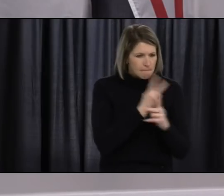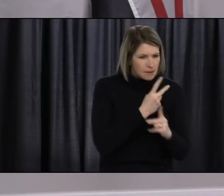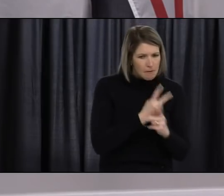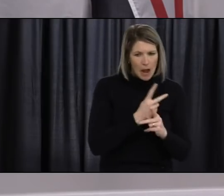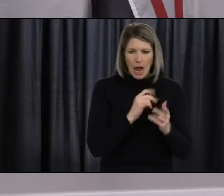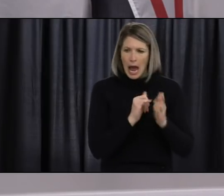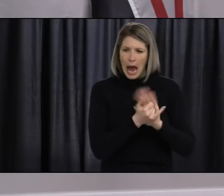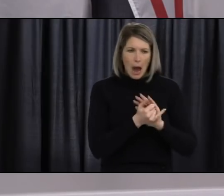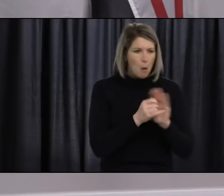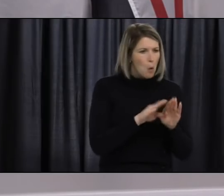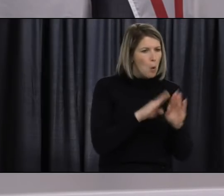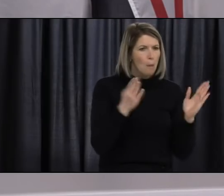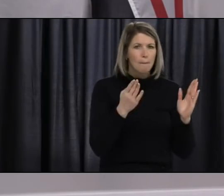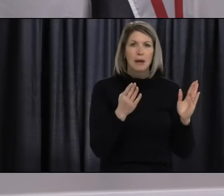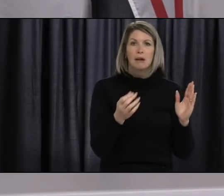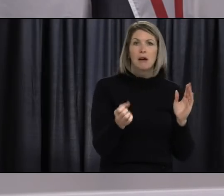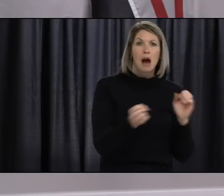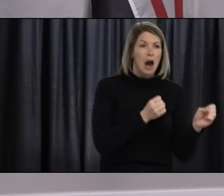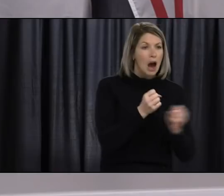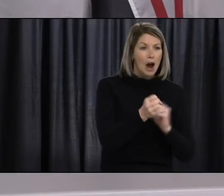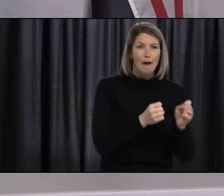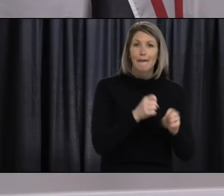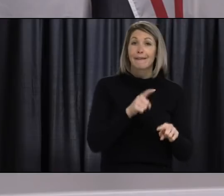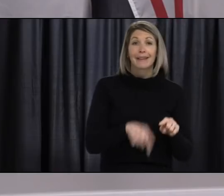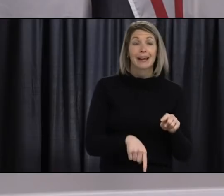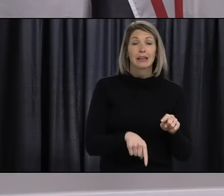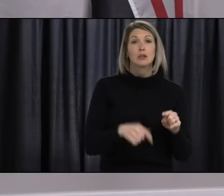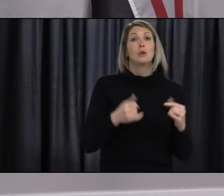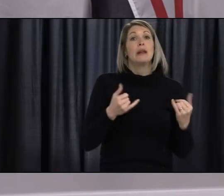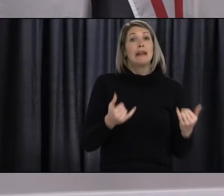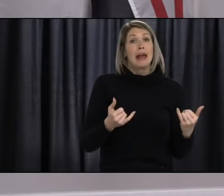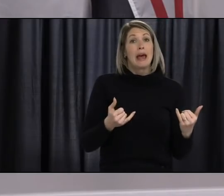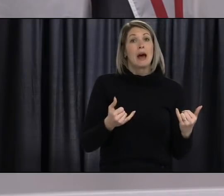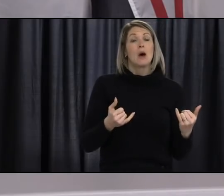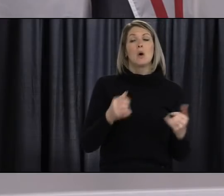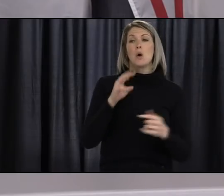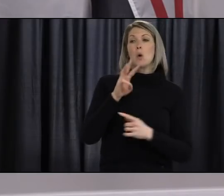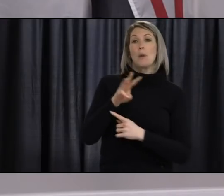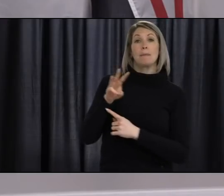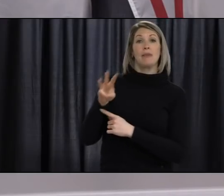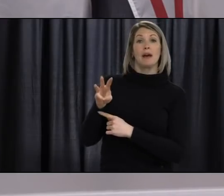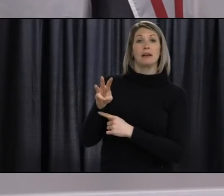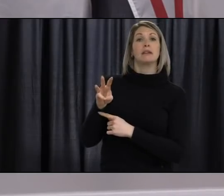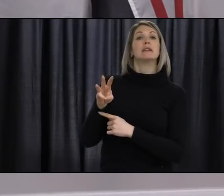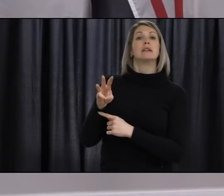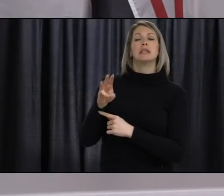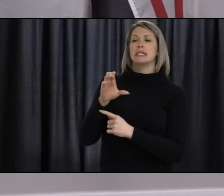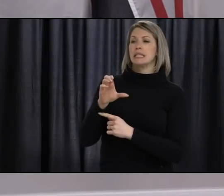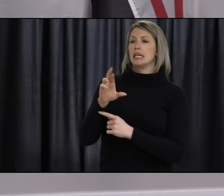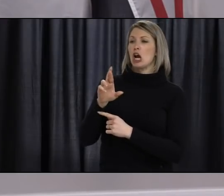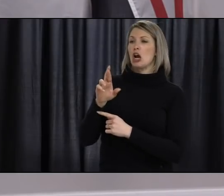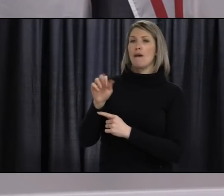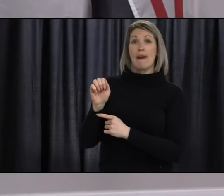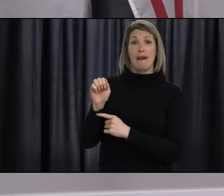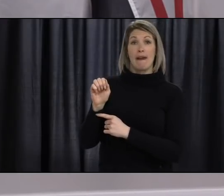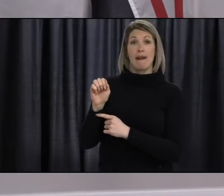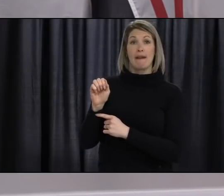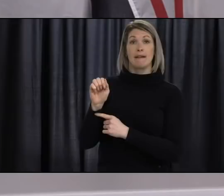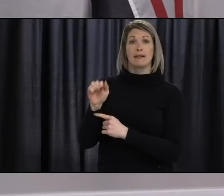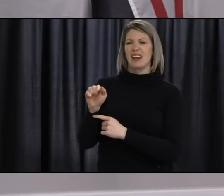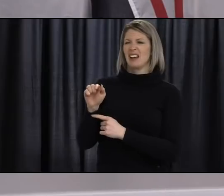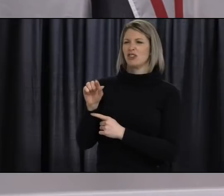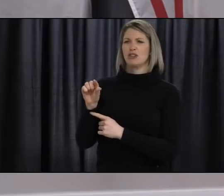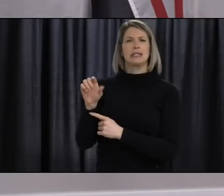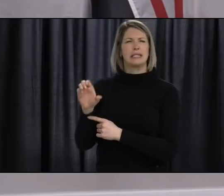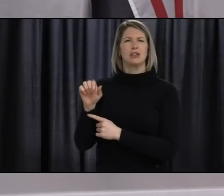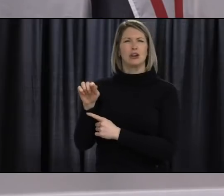within our province. So the federal government is setting up a portal on the CRA website, that's the Canada Revenue Agency website,